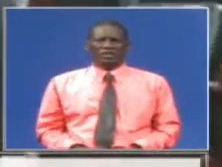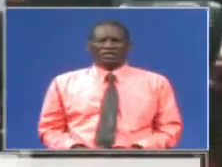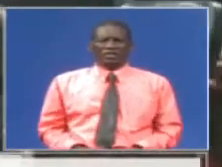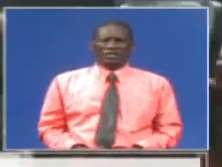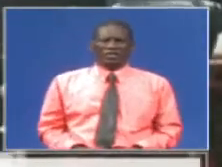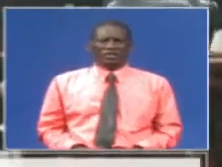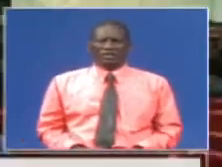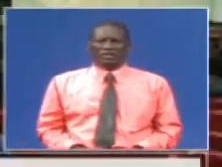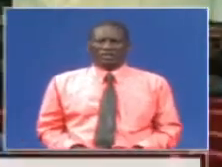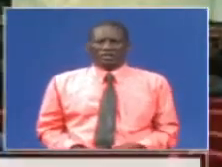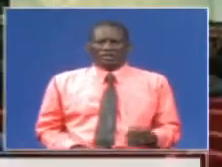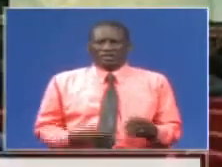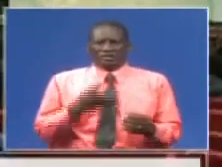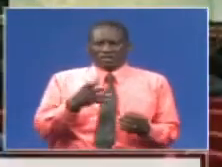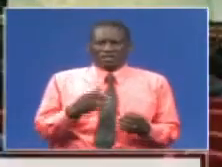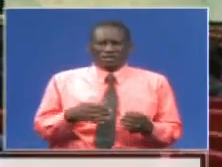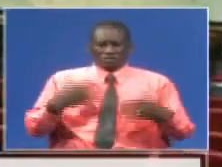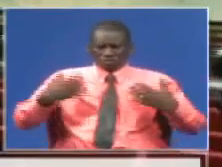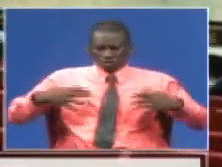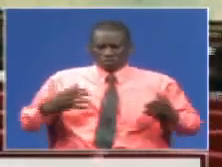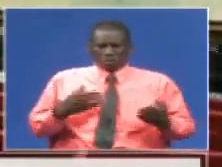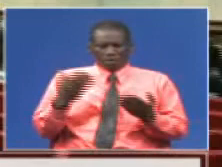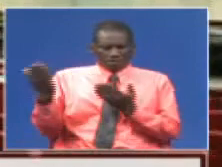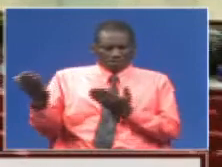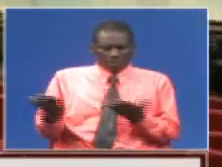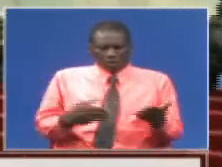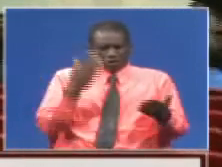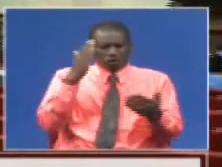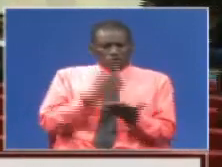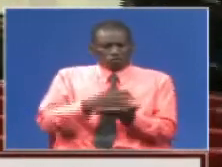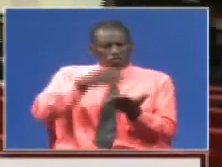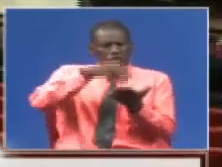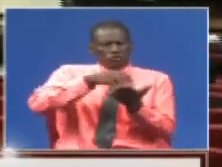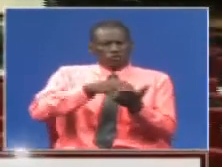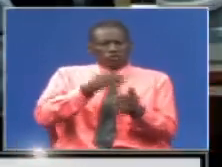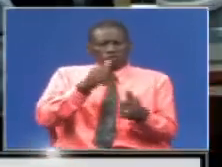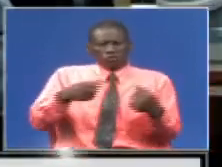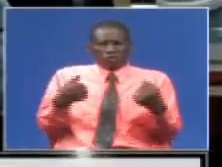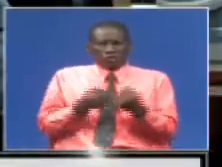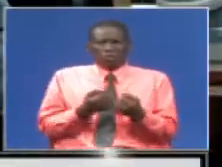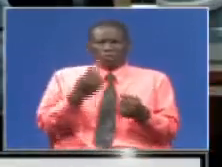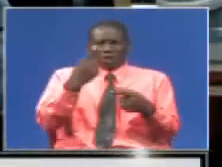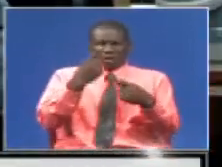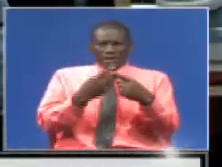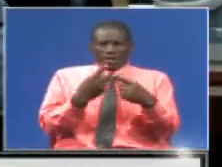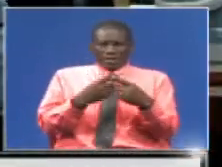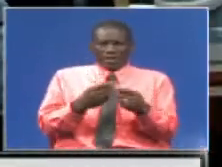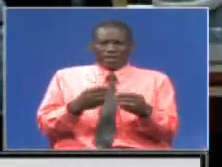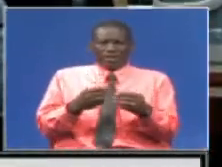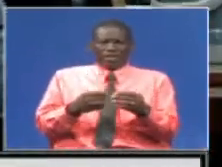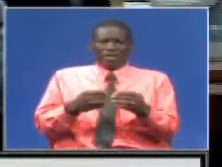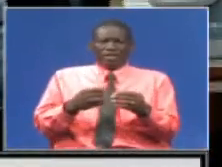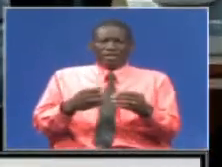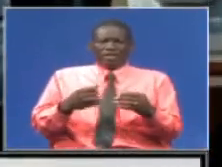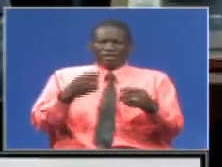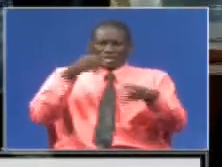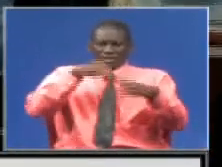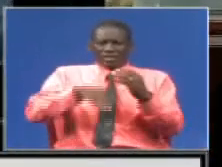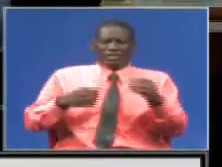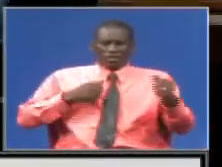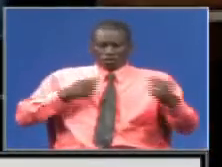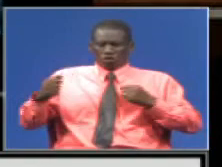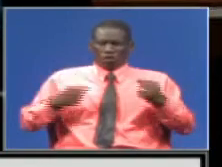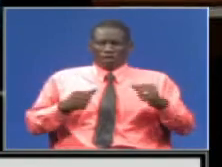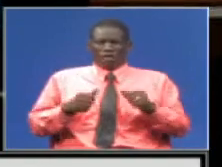The setting of this work of art brings to life real events that took place over a year inside Rwanda and whose players have become